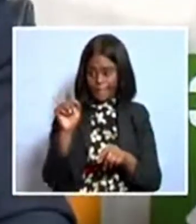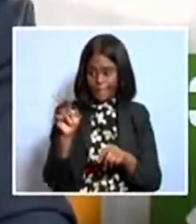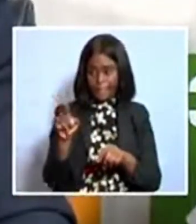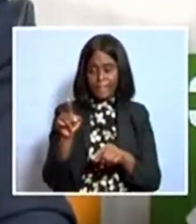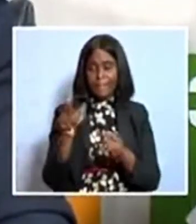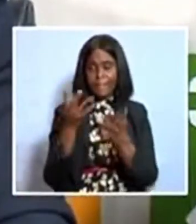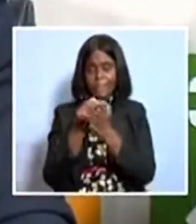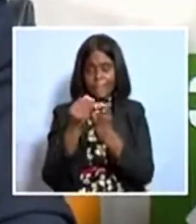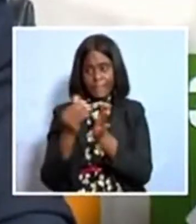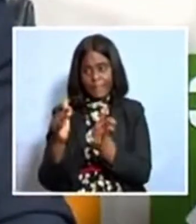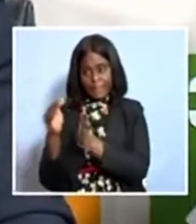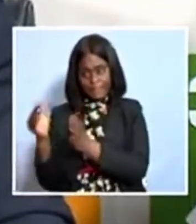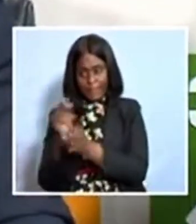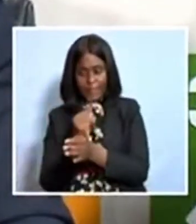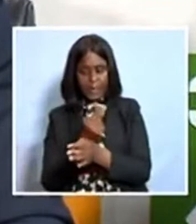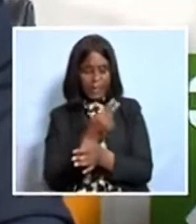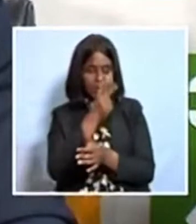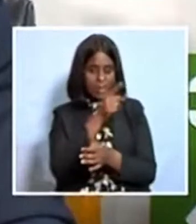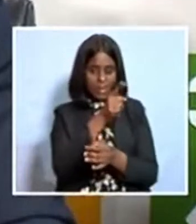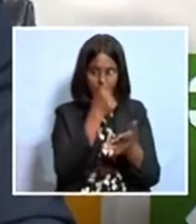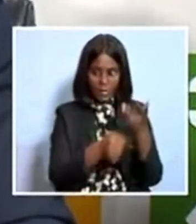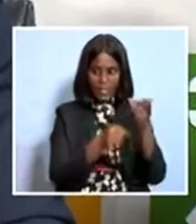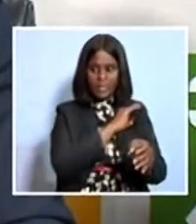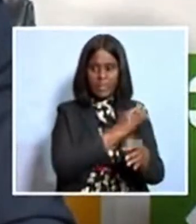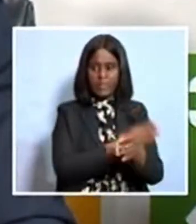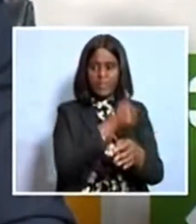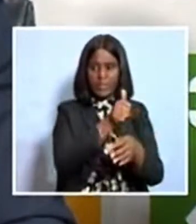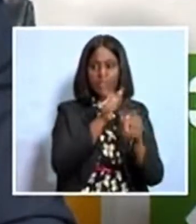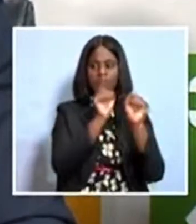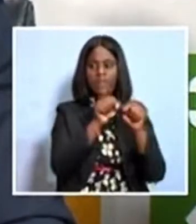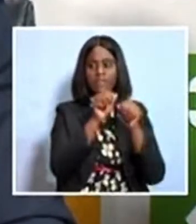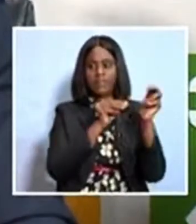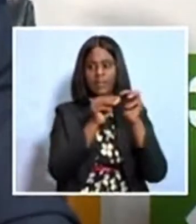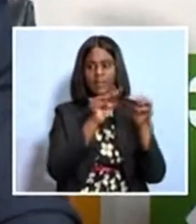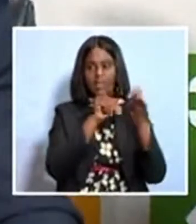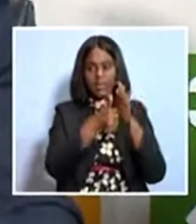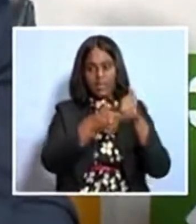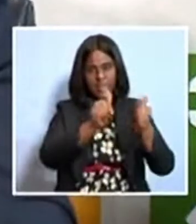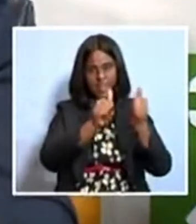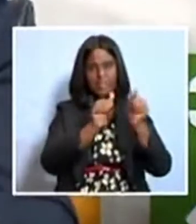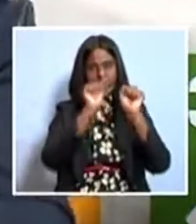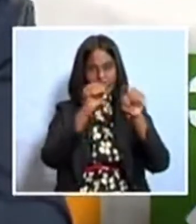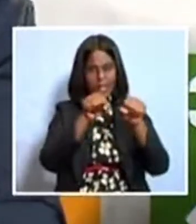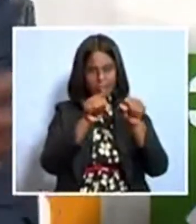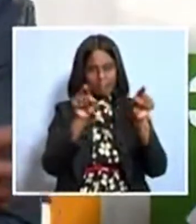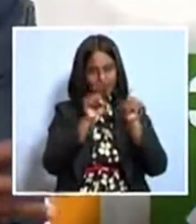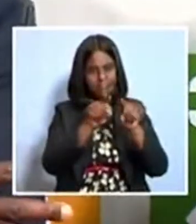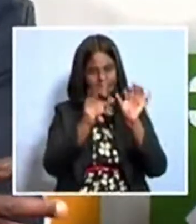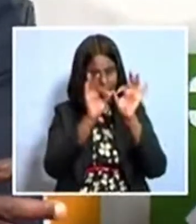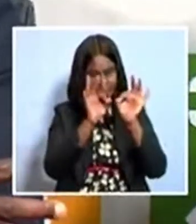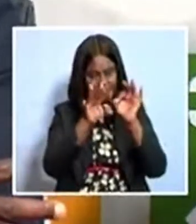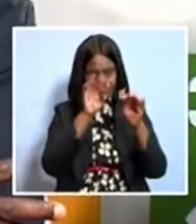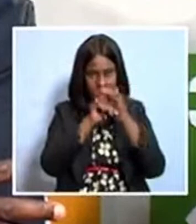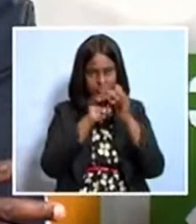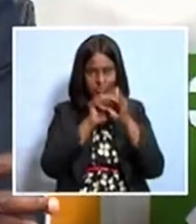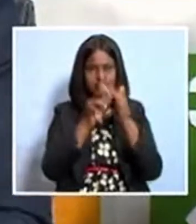side, we look at the capacity part. How will they be able to be positioned well to access the